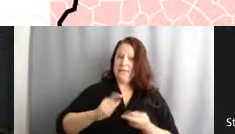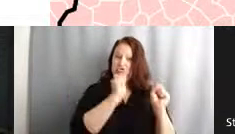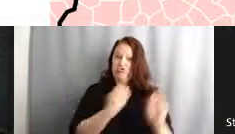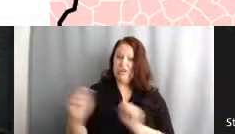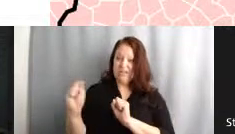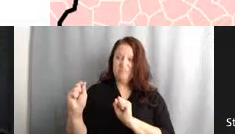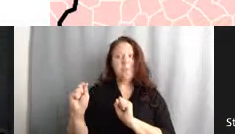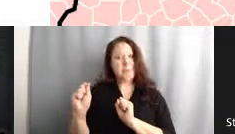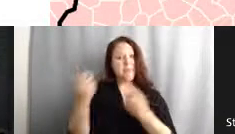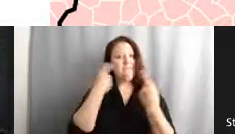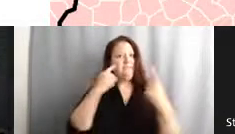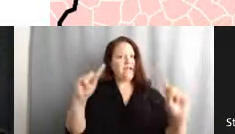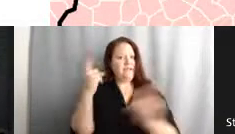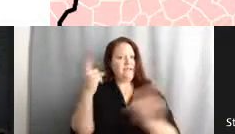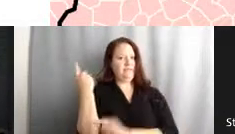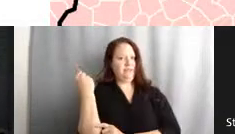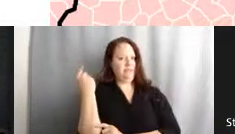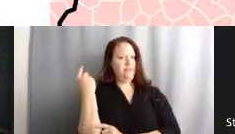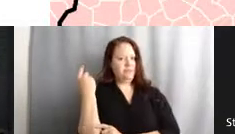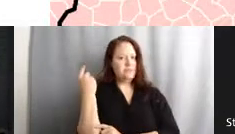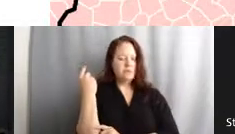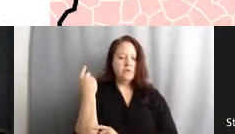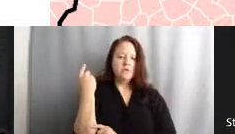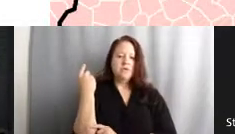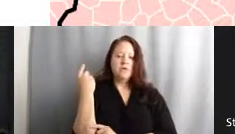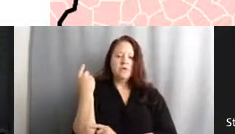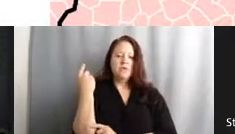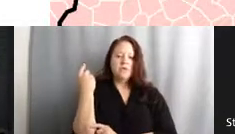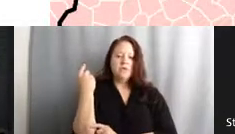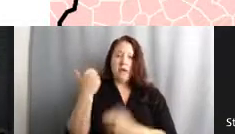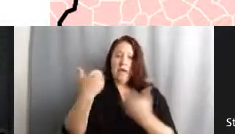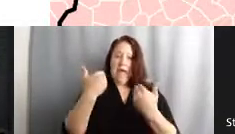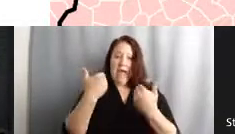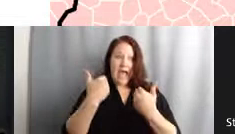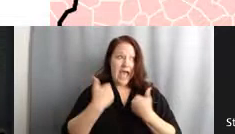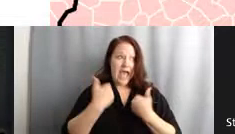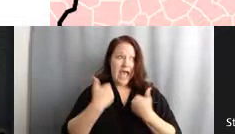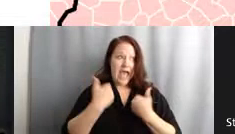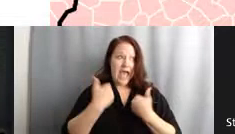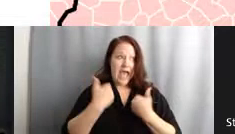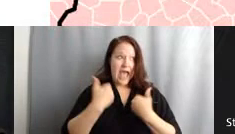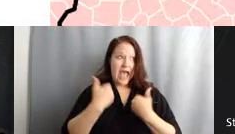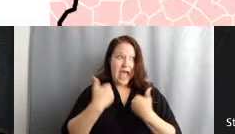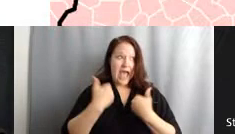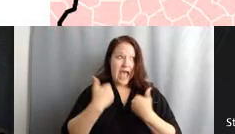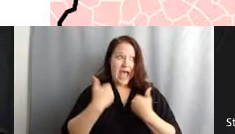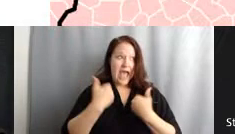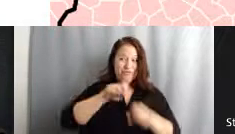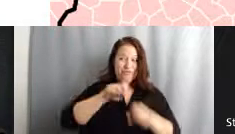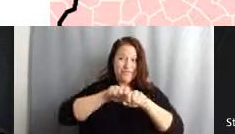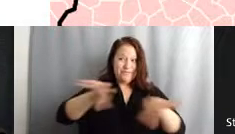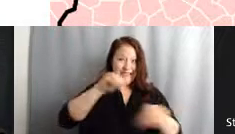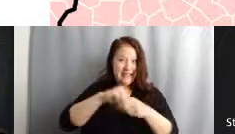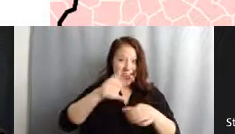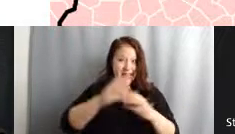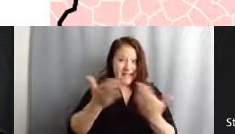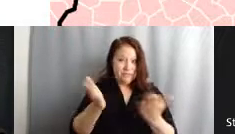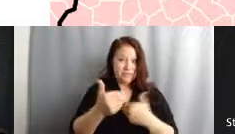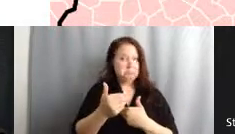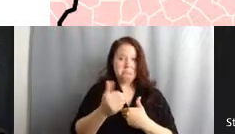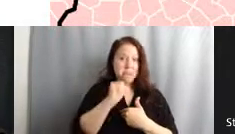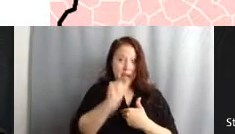fairly effective. And so we actually didn't have a case of transmission in the classroom even